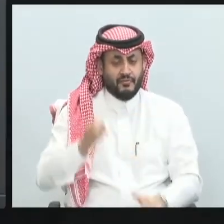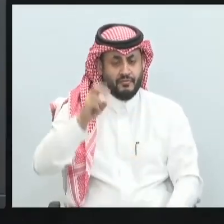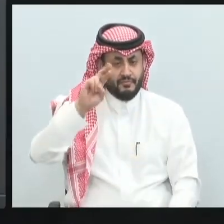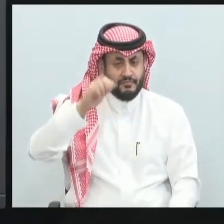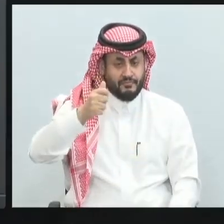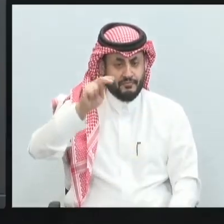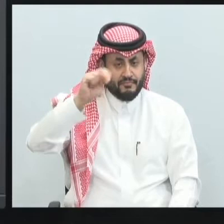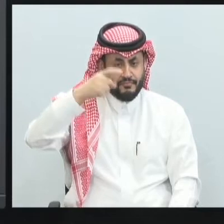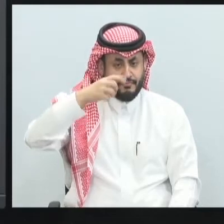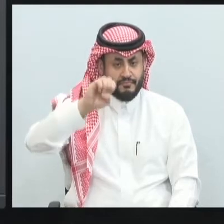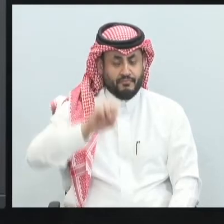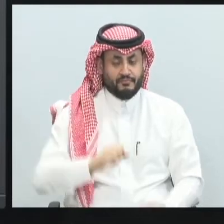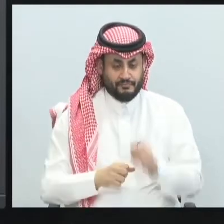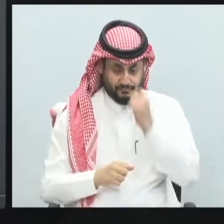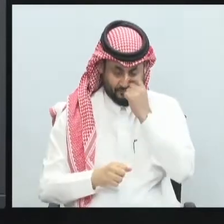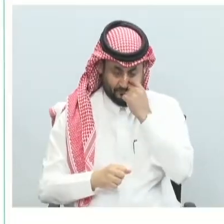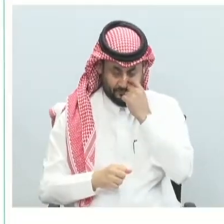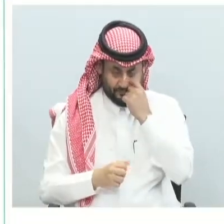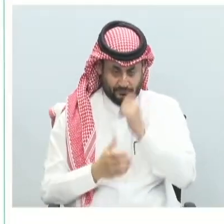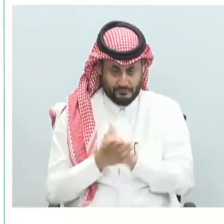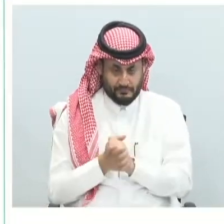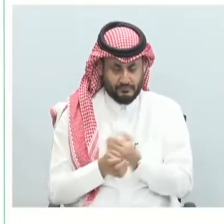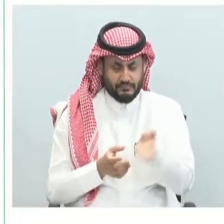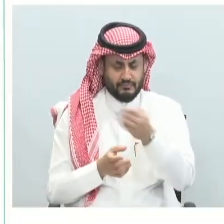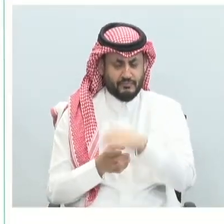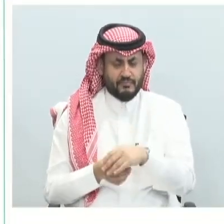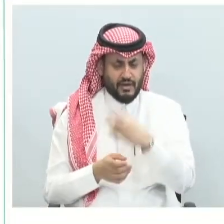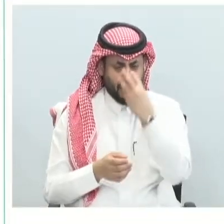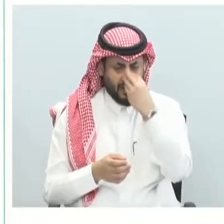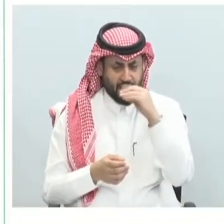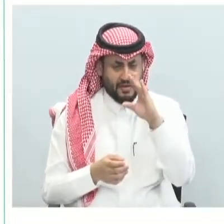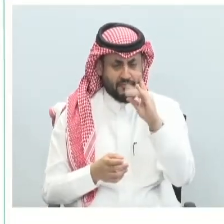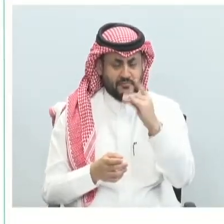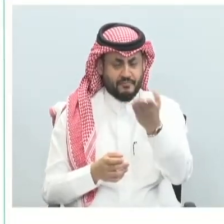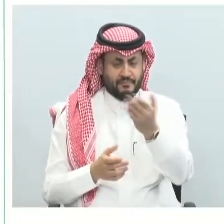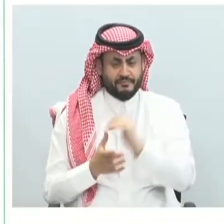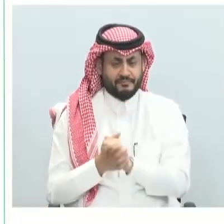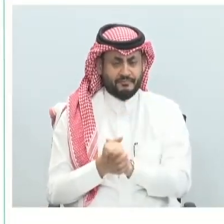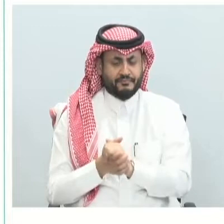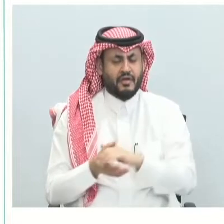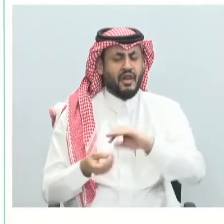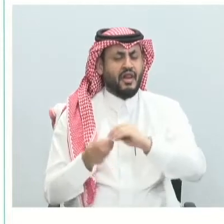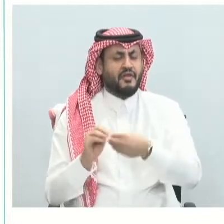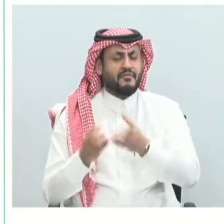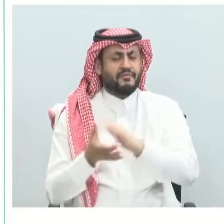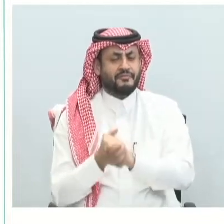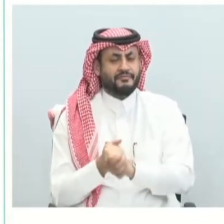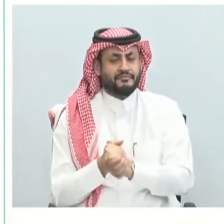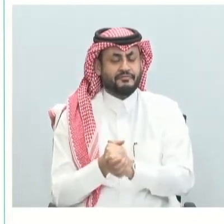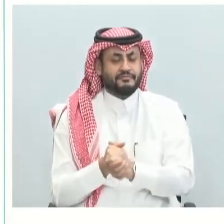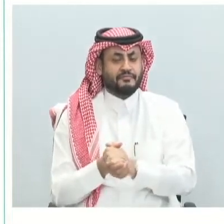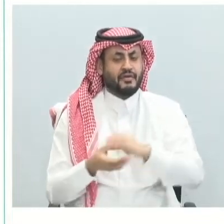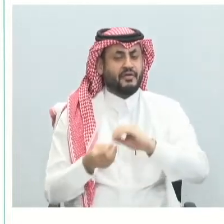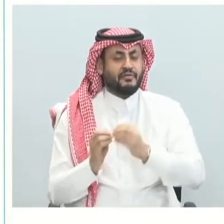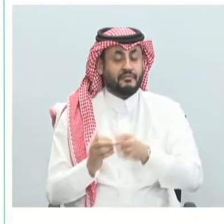have orange. Excellent. After that, we have this duck. Excellent. We have a duck here. But what